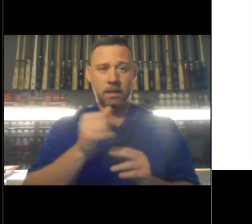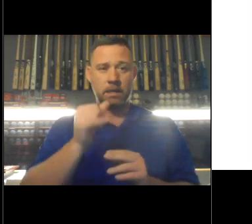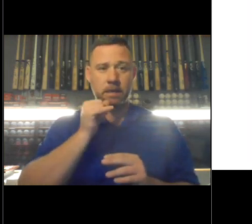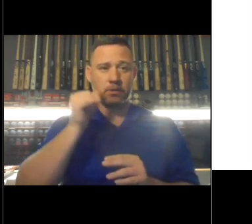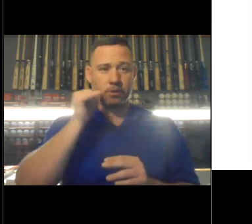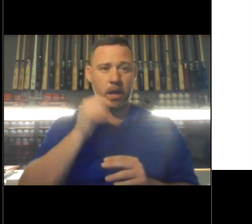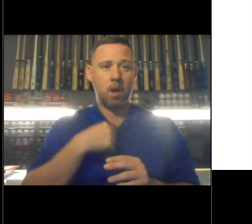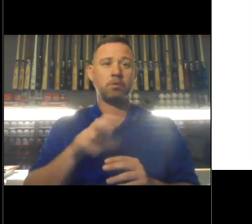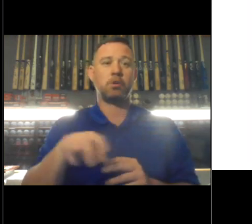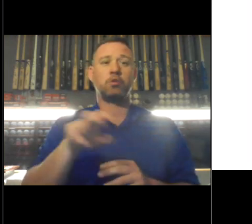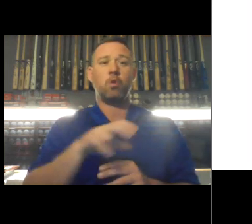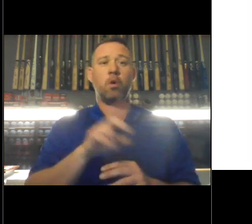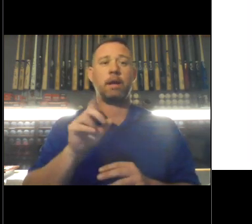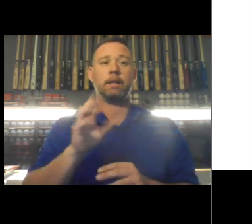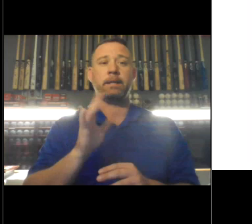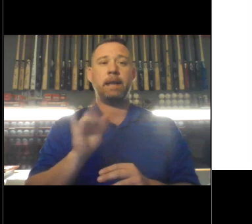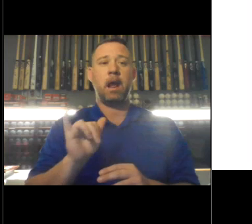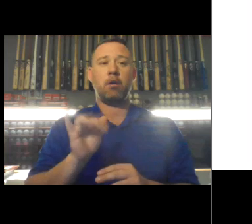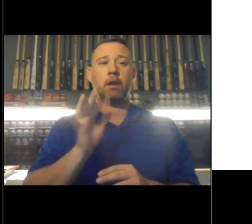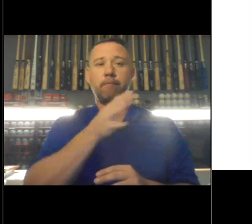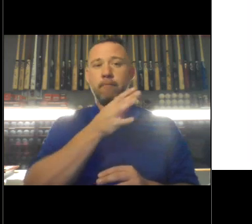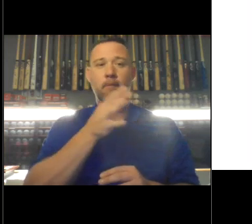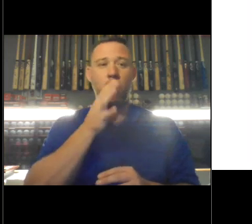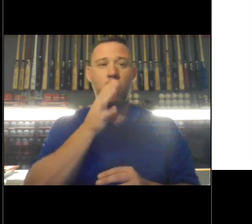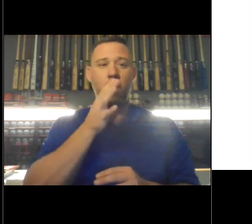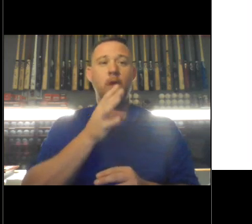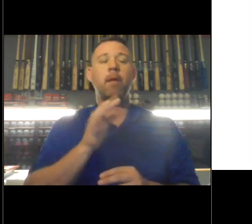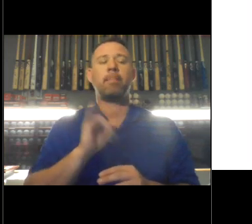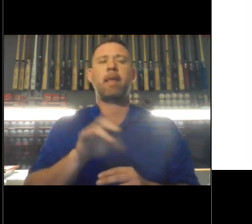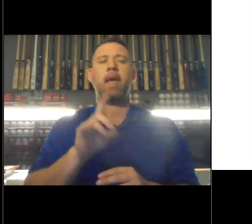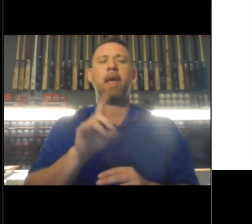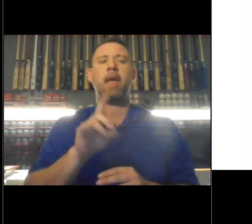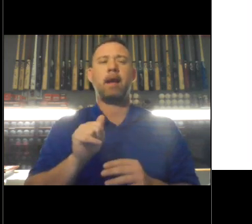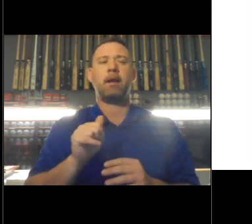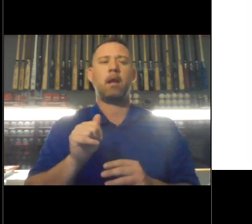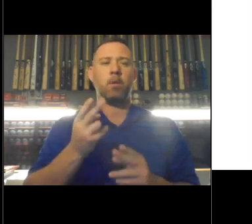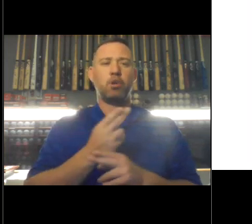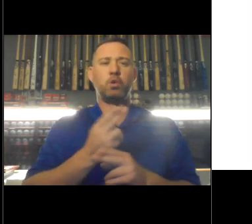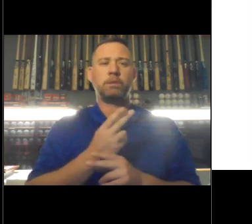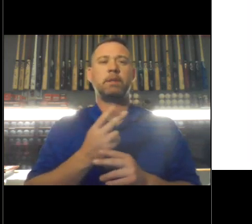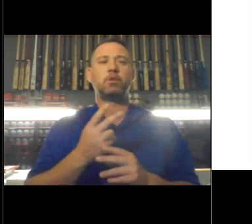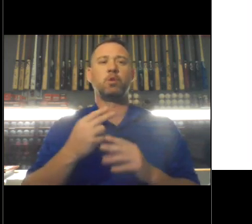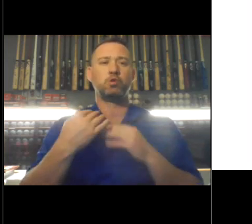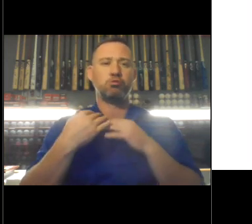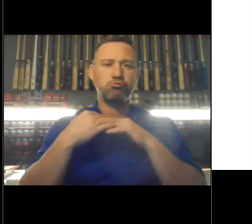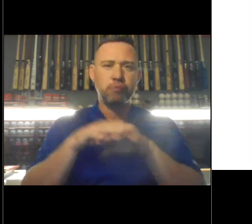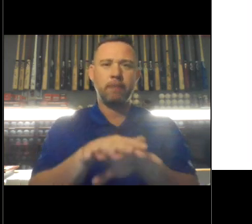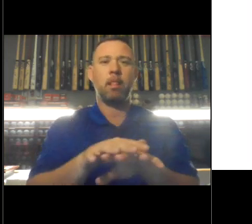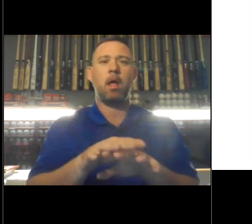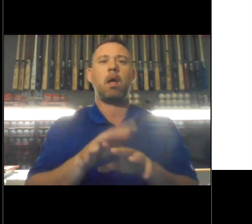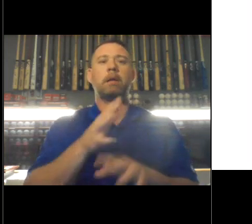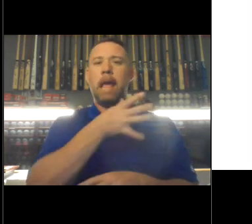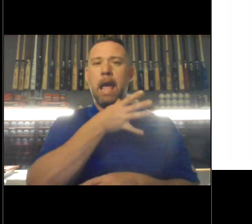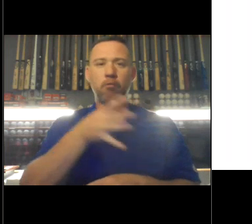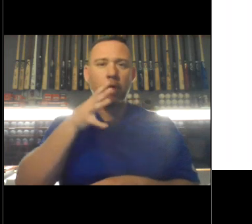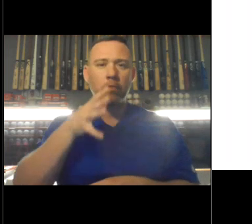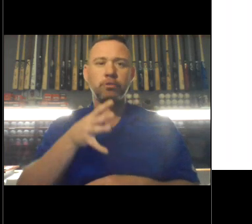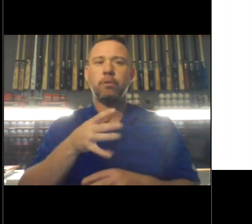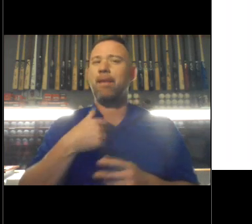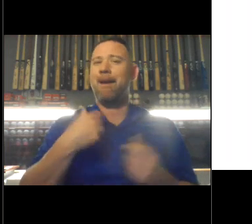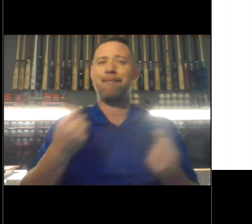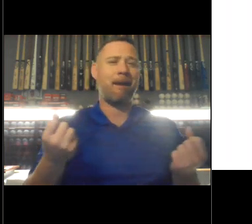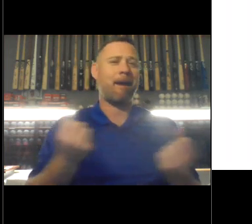touring a dairy farm and the data that they're using to streamline agriculture, and they have,